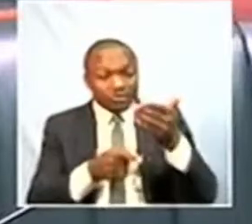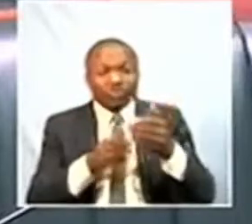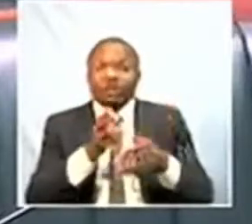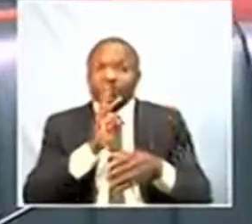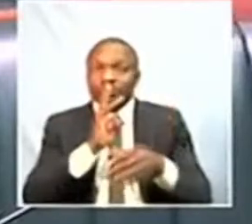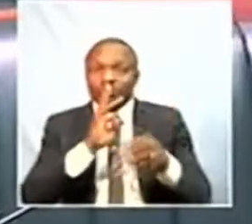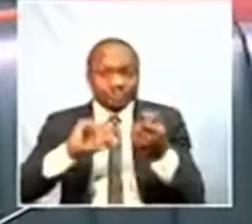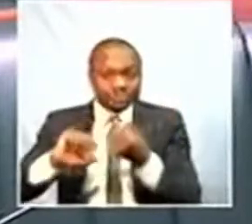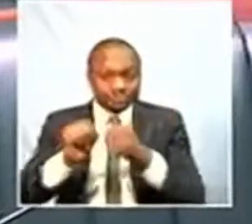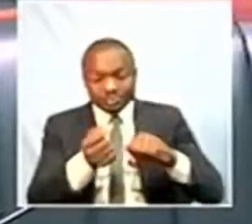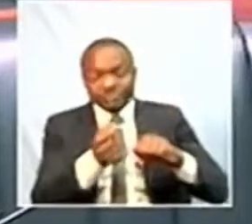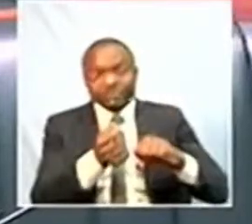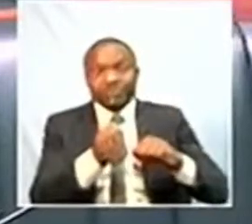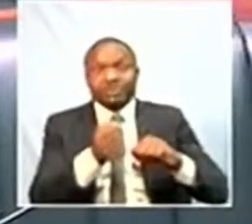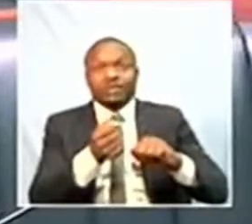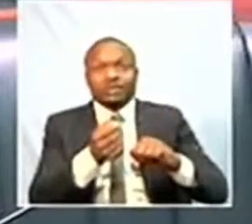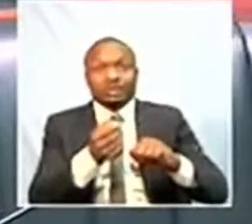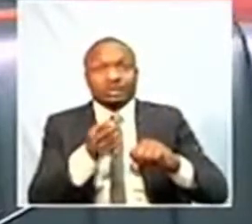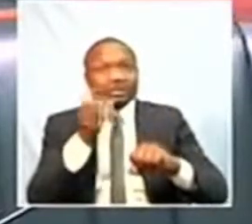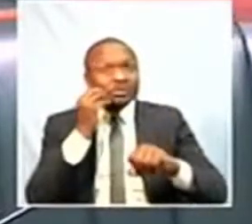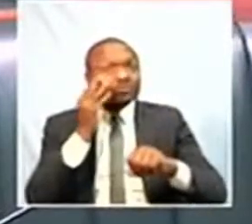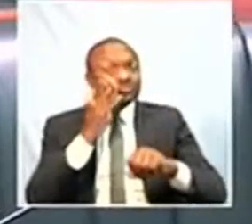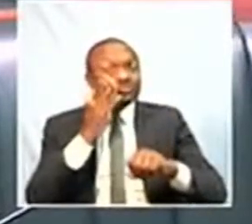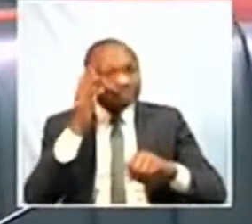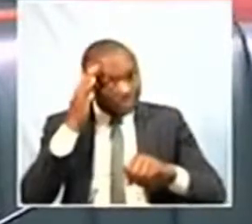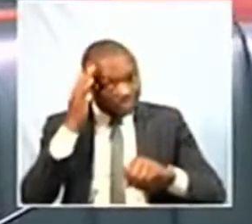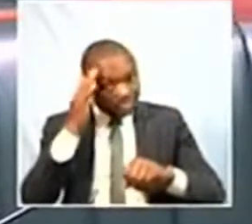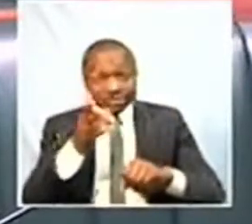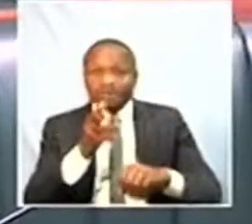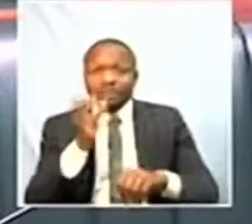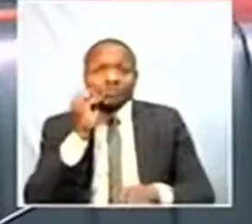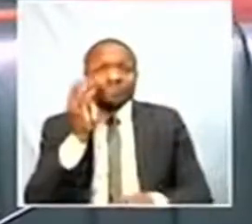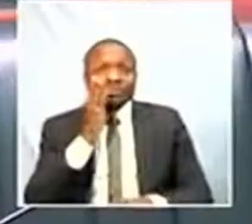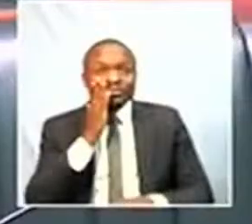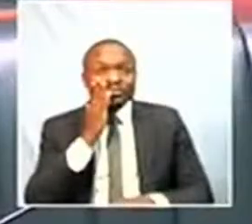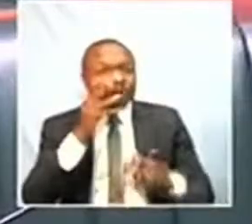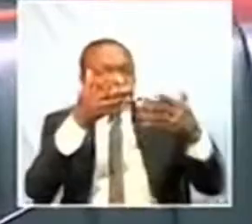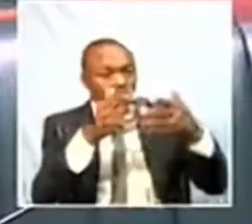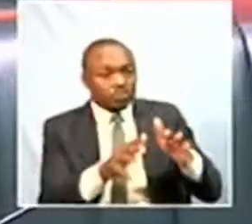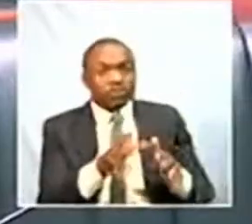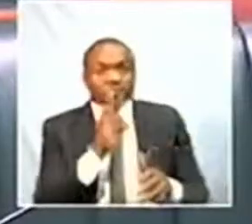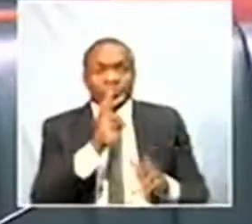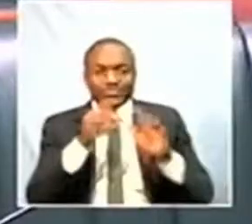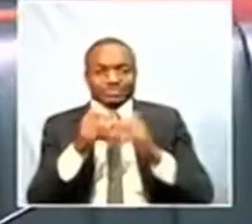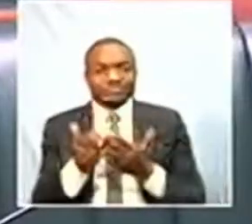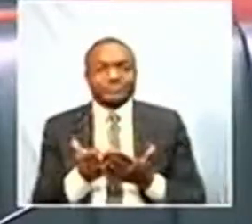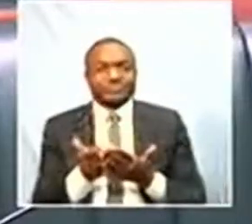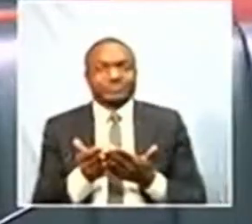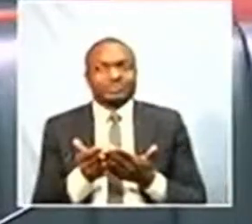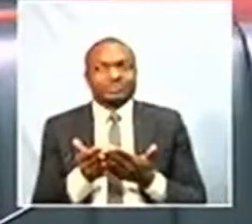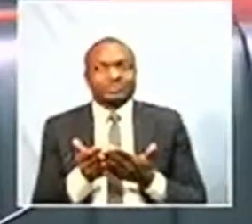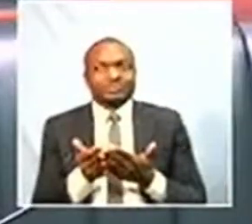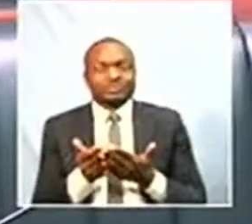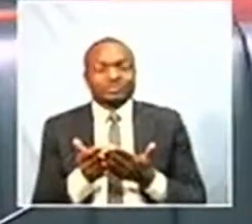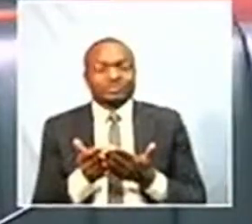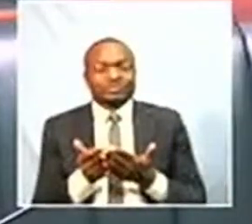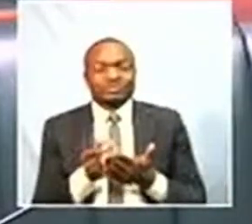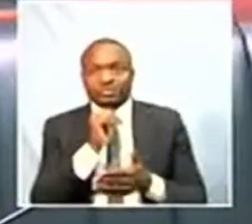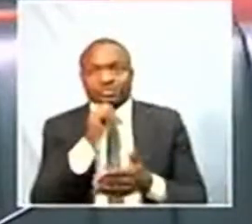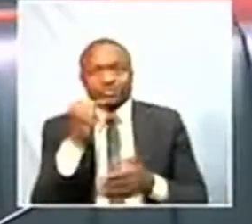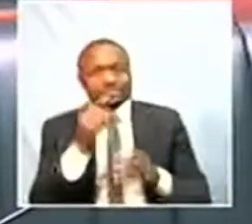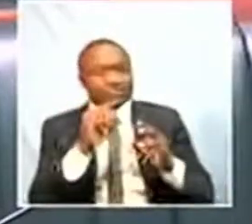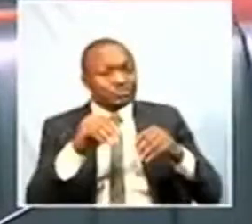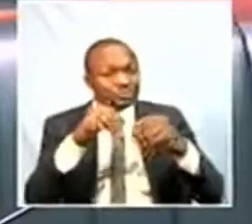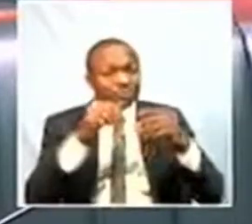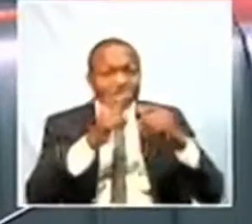conservation in our homes. Madam Speaker, surely we know to say our homes do waste water. How? We surely leave taps leaking, not only